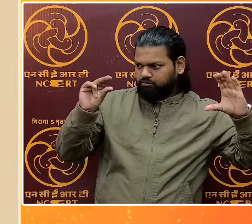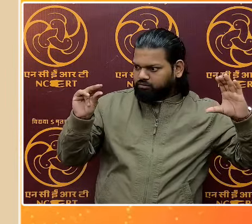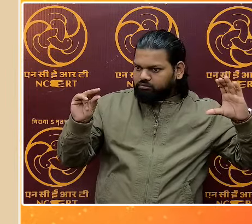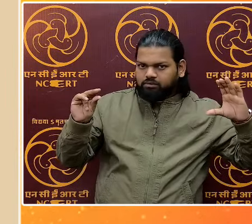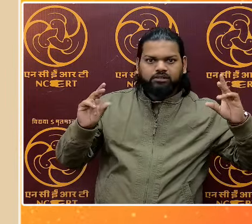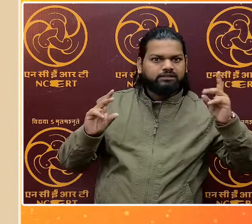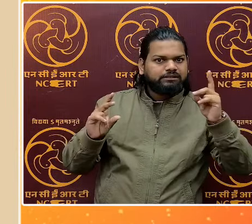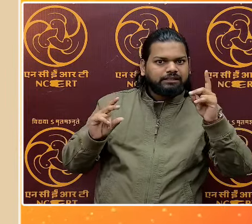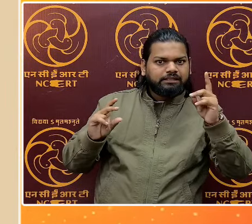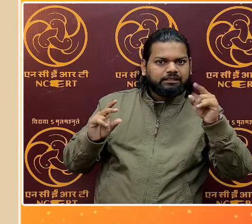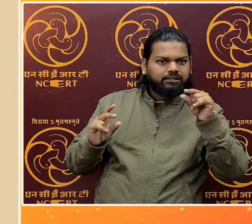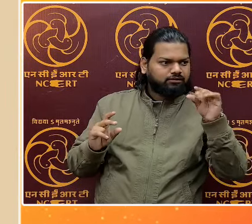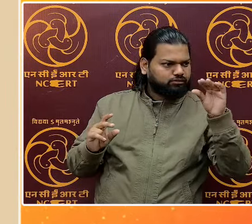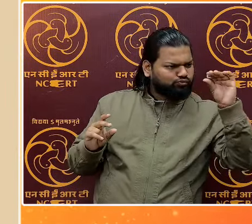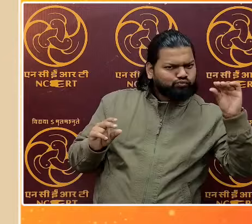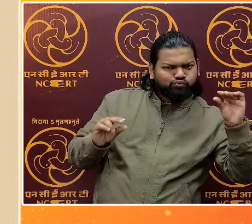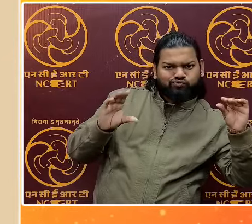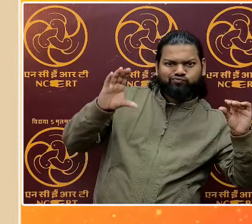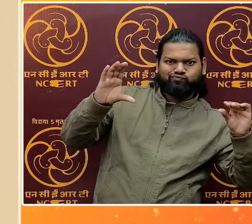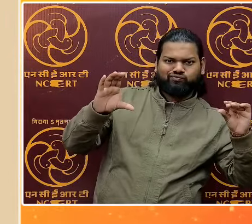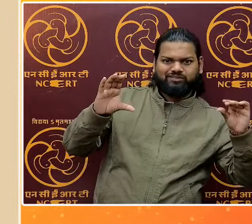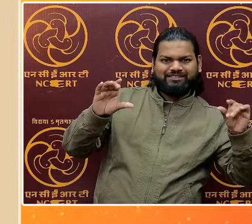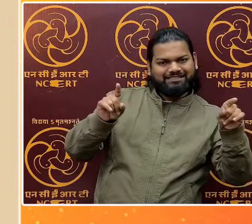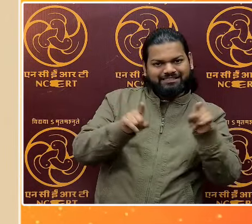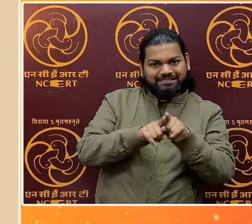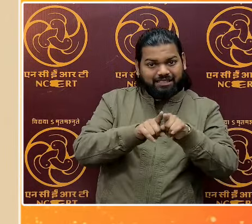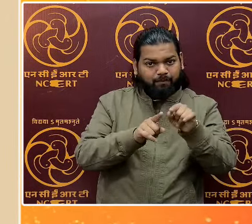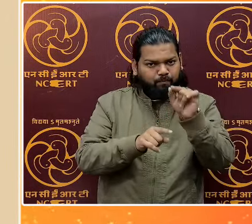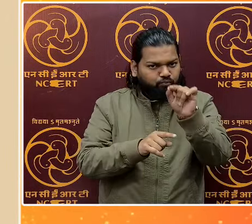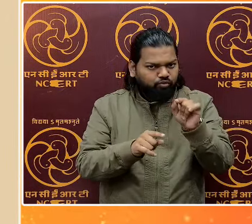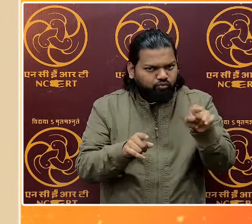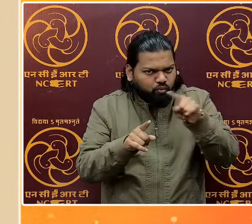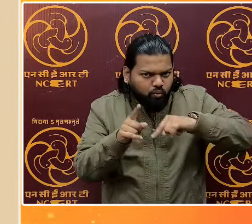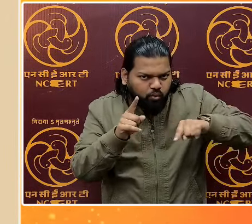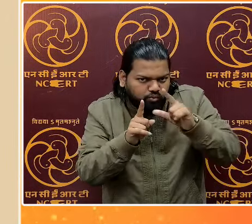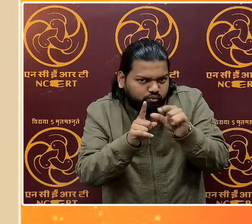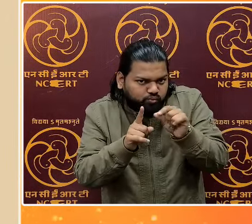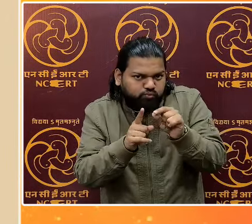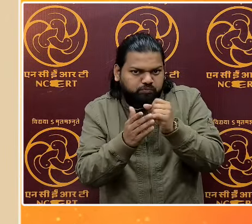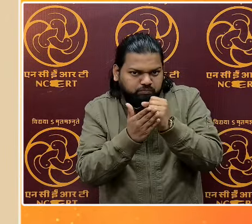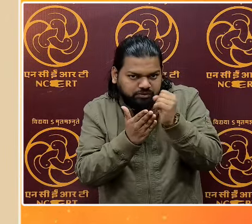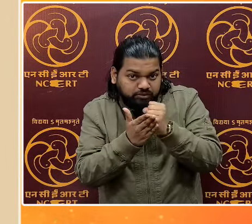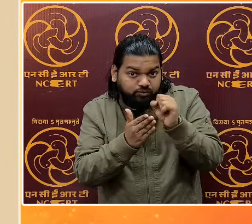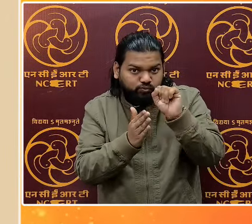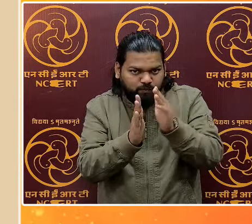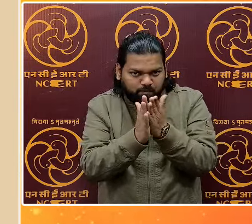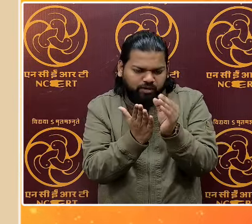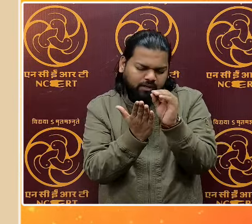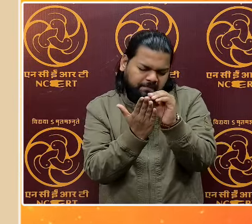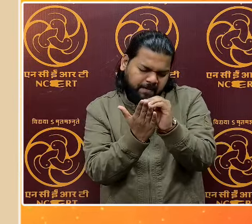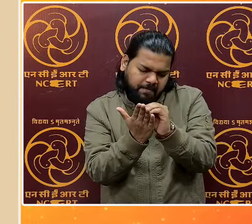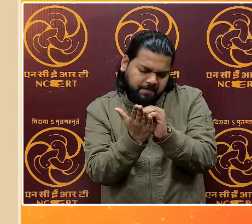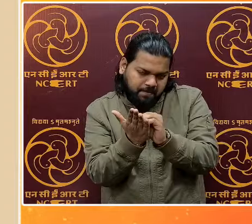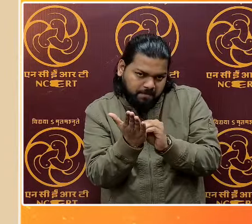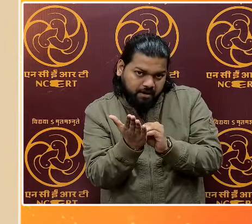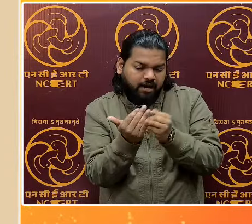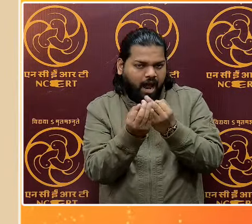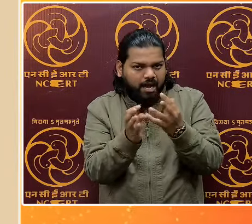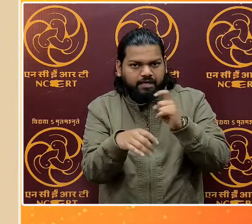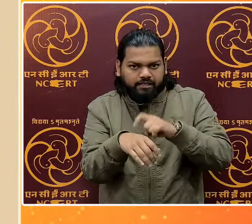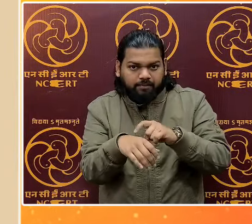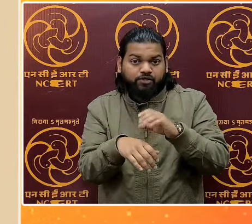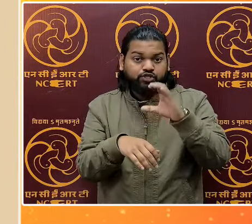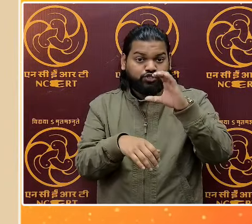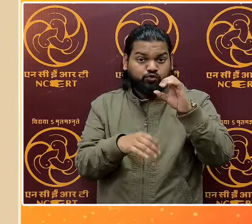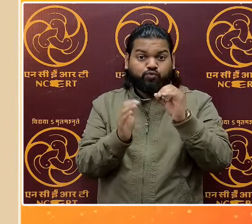upside down, right? So do keep this point in note somewhere that whenever we talk of